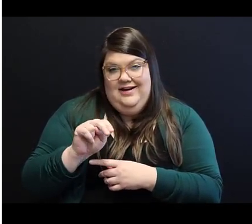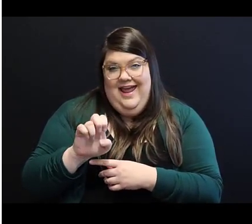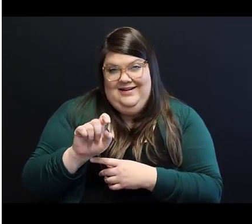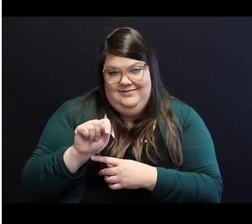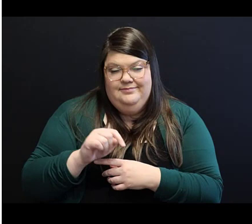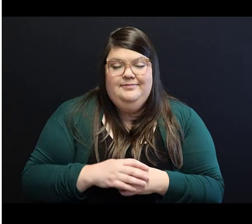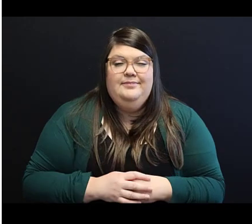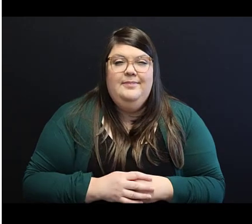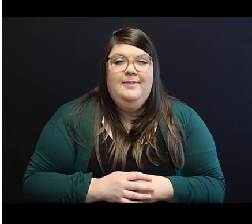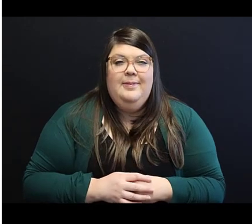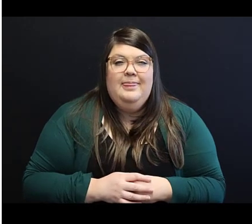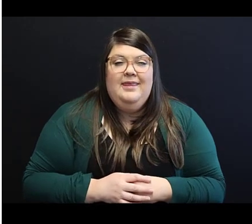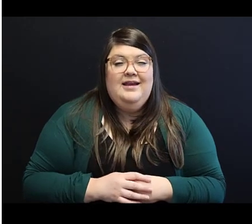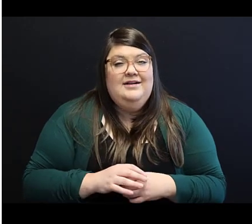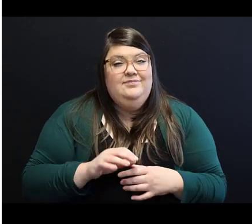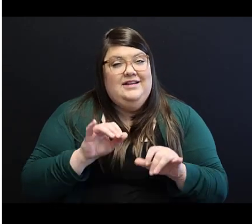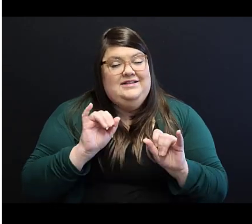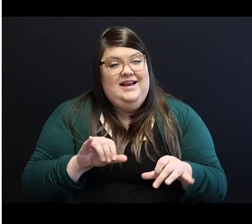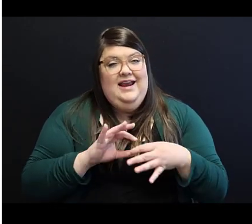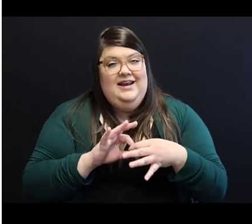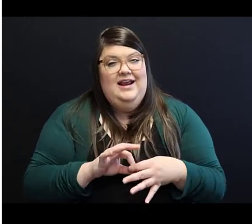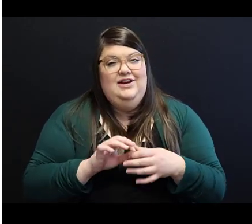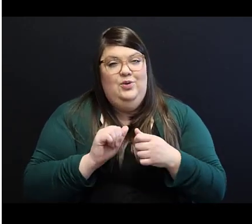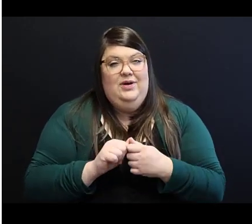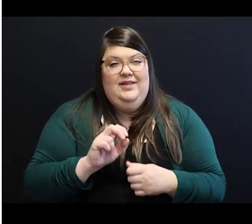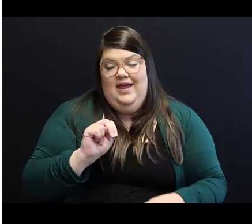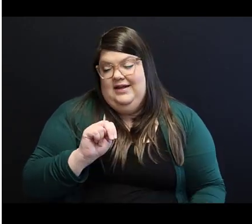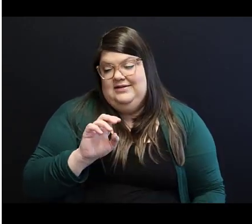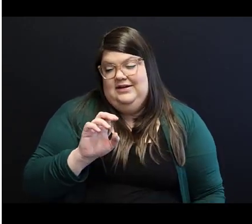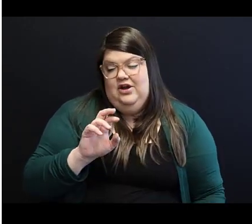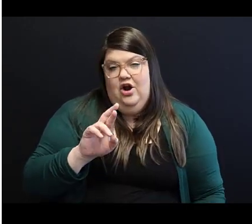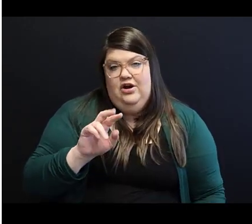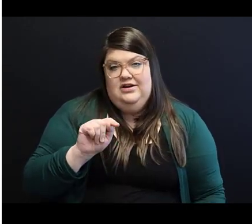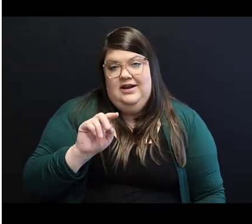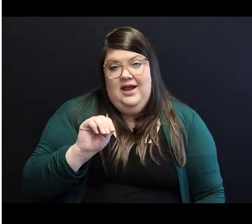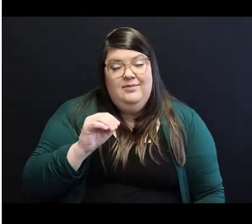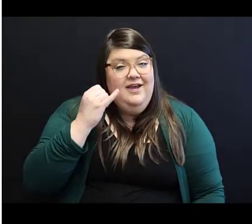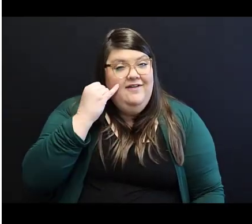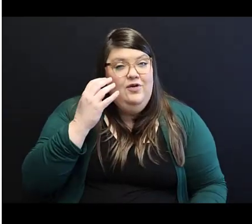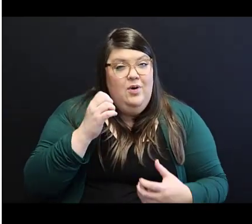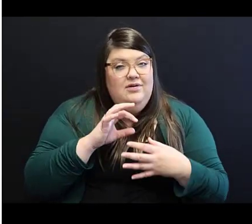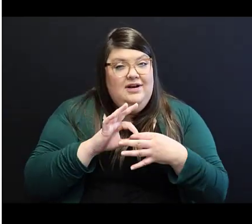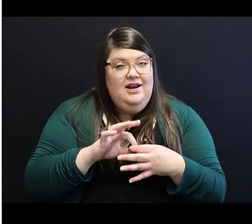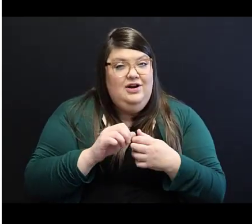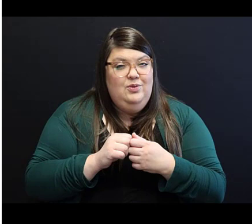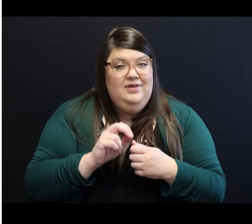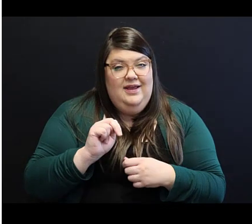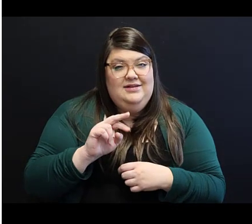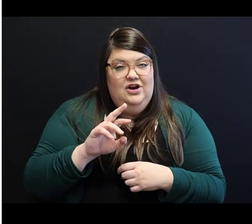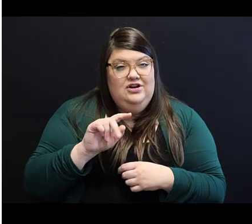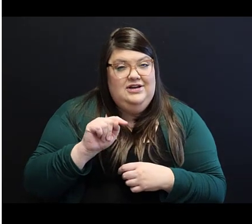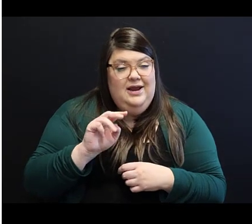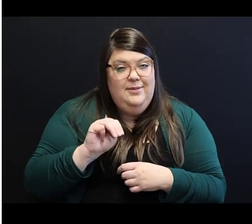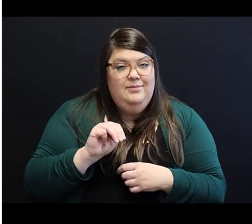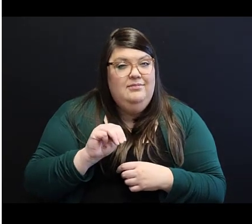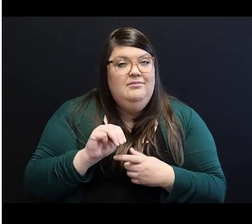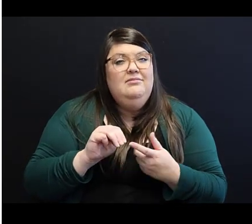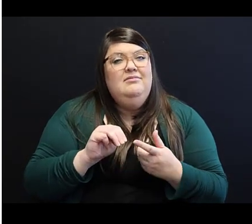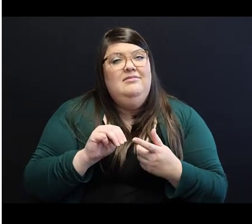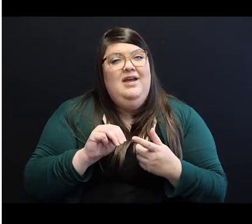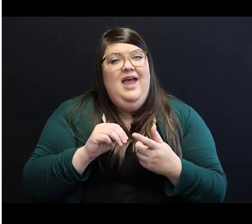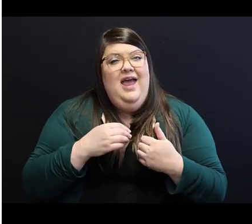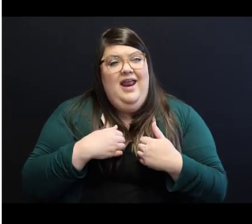Stay connected with NCRTM. If you would like to connect with NCRTM and stay up to date on new curated